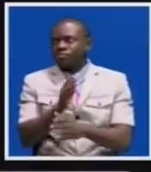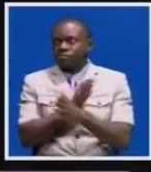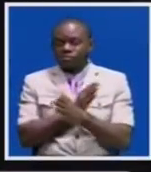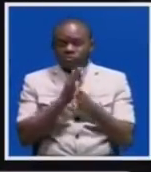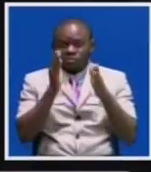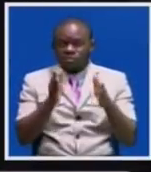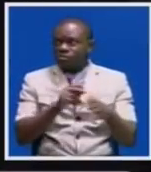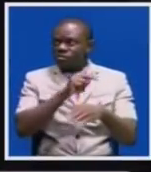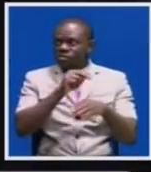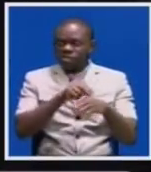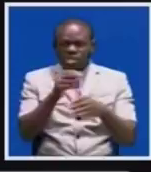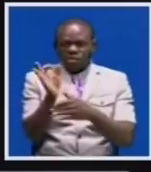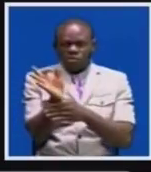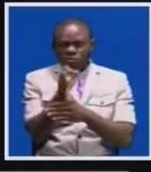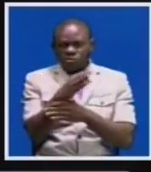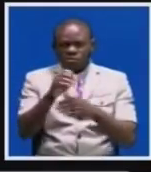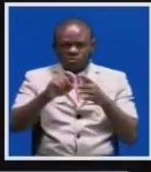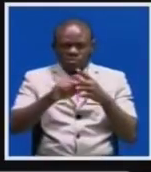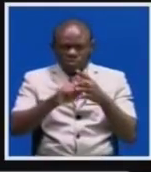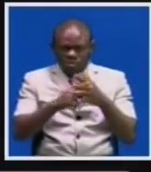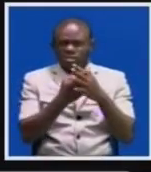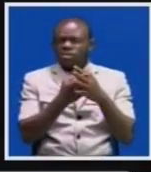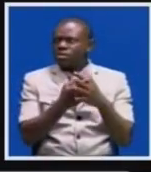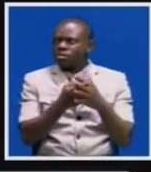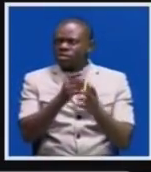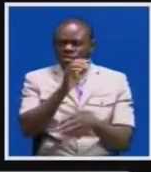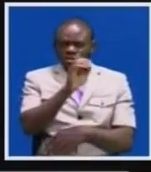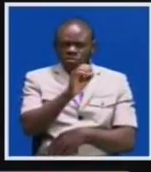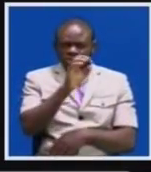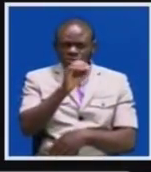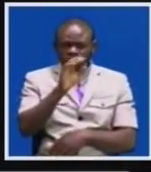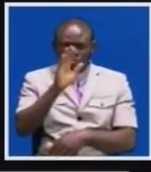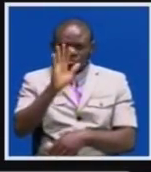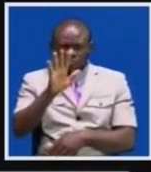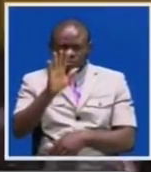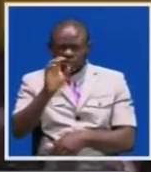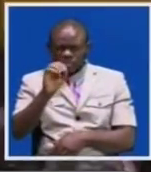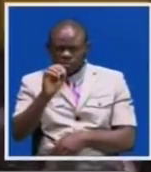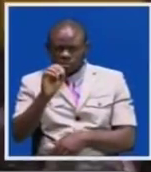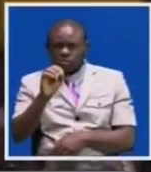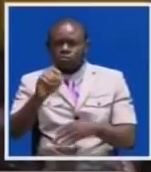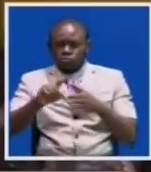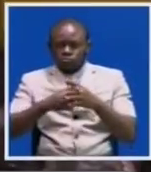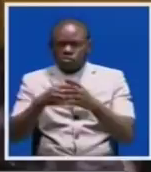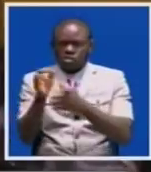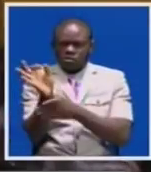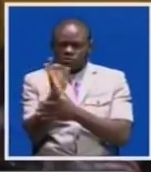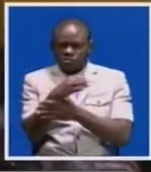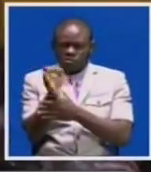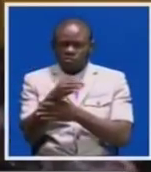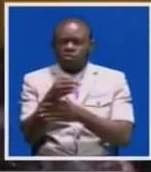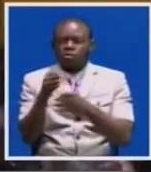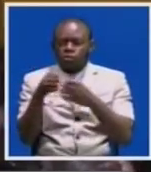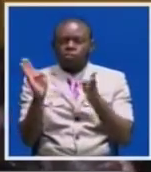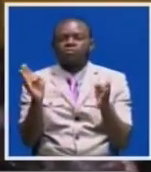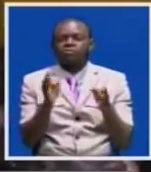at about 5 minutes to midnight amidst cheers from residents who attended the event. And Livingstone Acting District